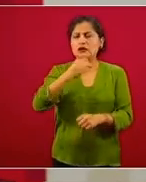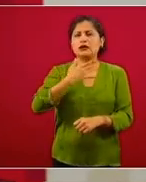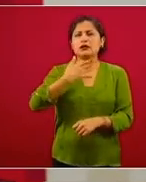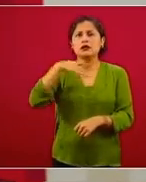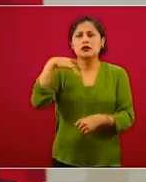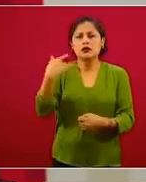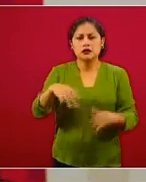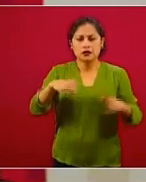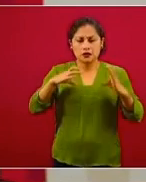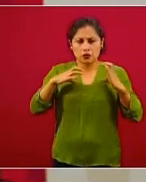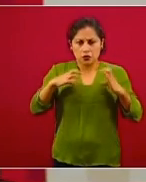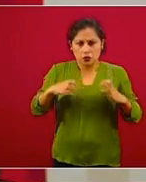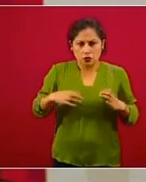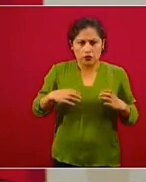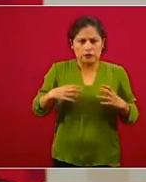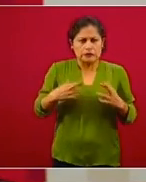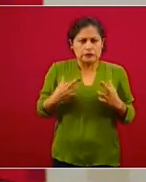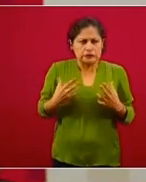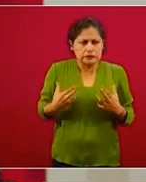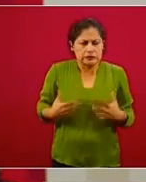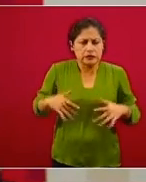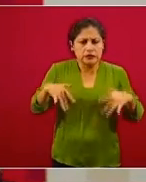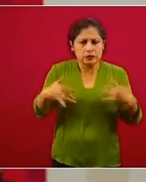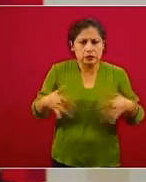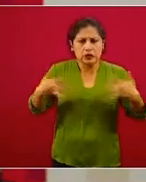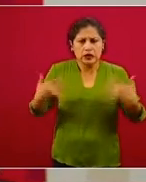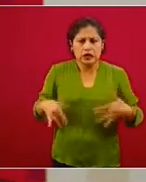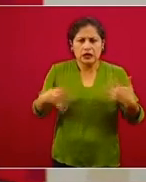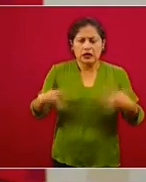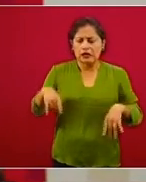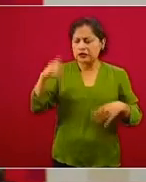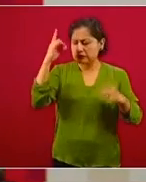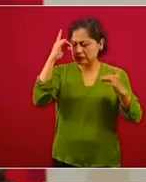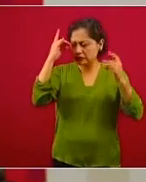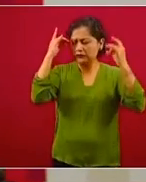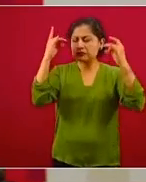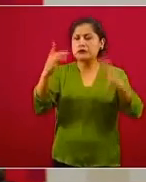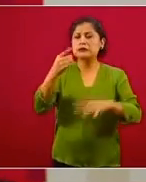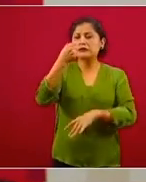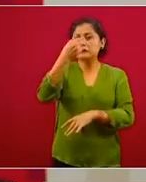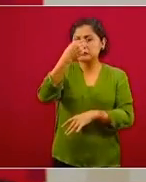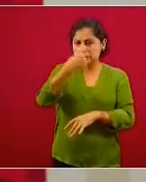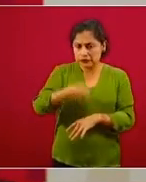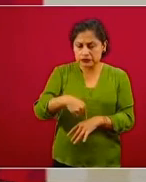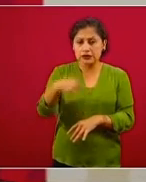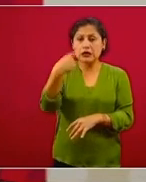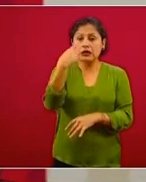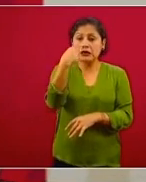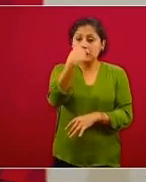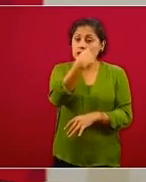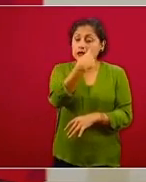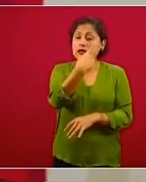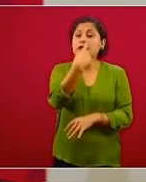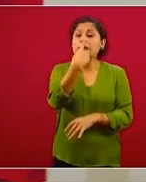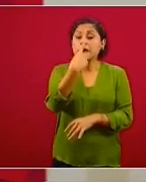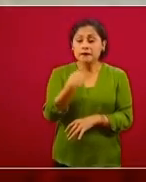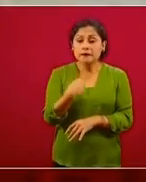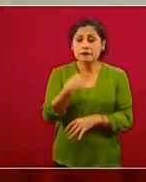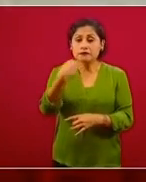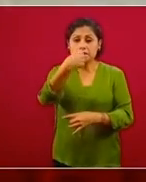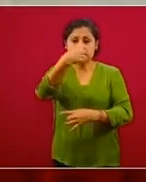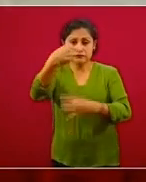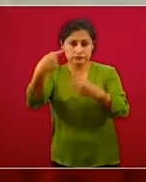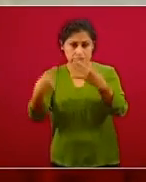body feels stiff. Maybe they have a runny nose, maybe their eyes are red. These are the most common symptoms